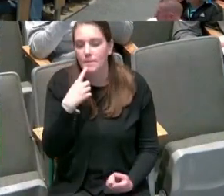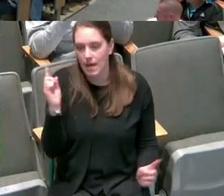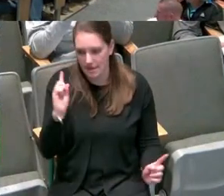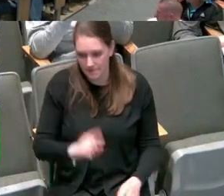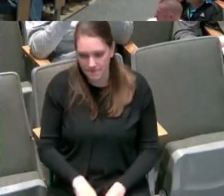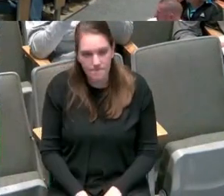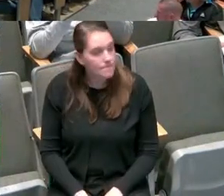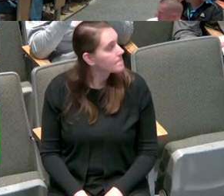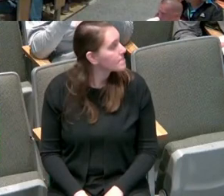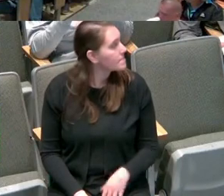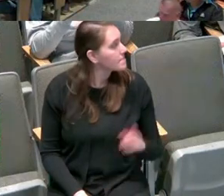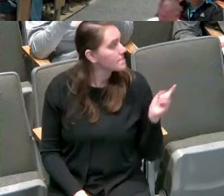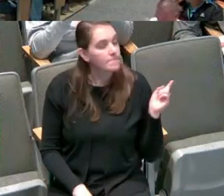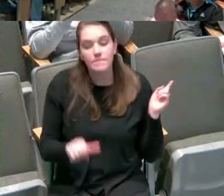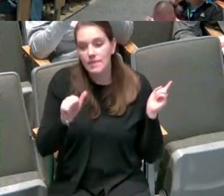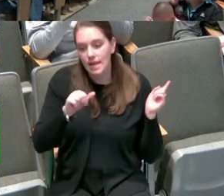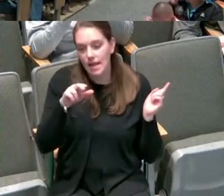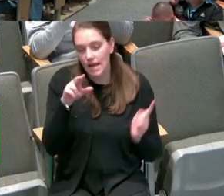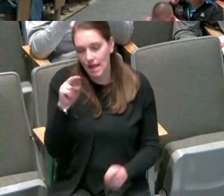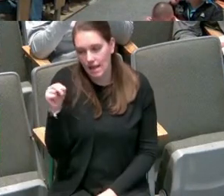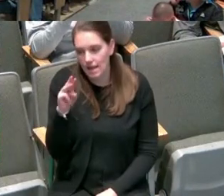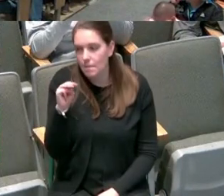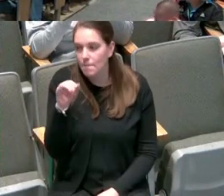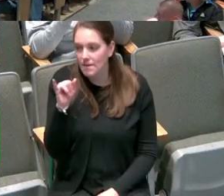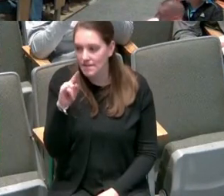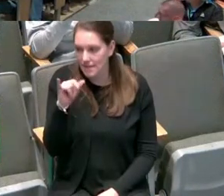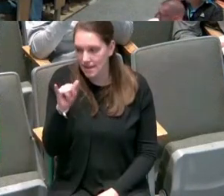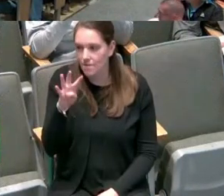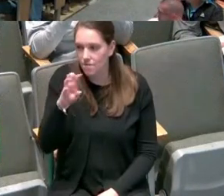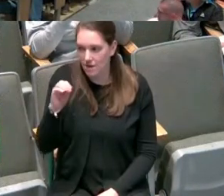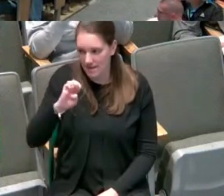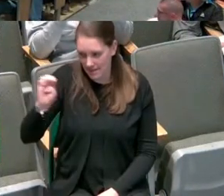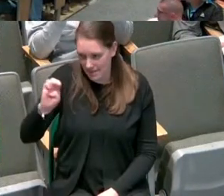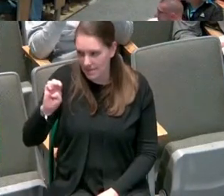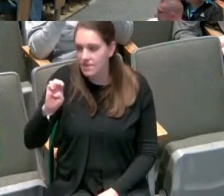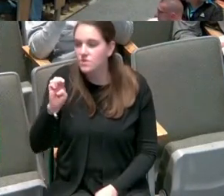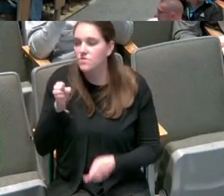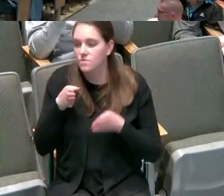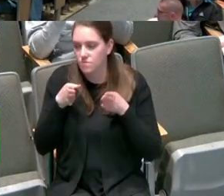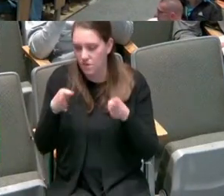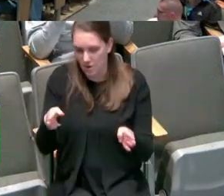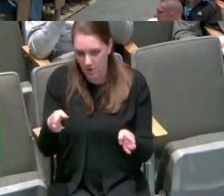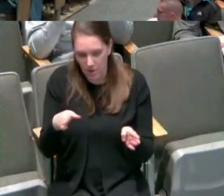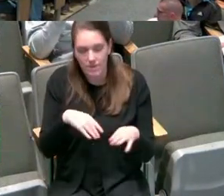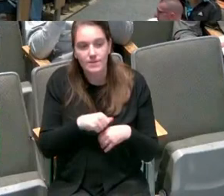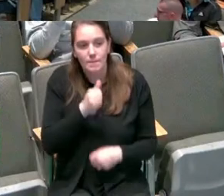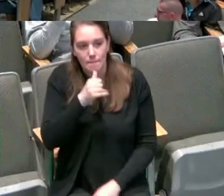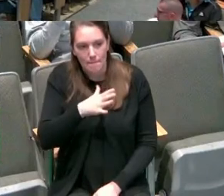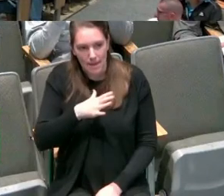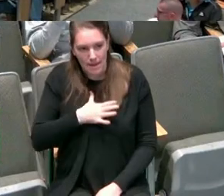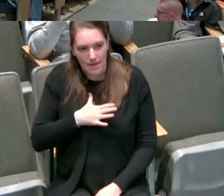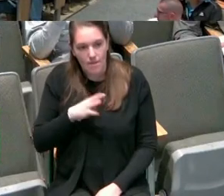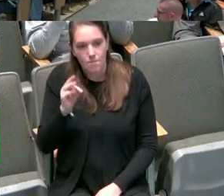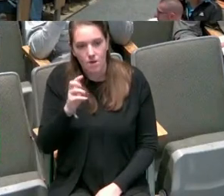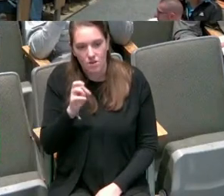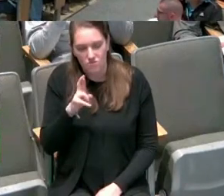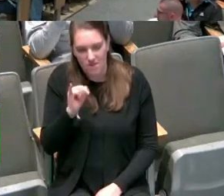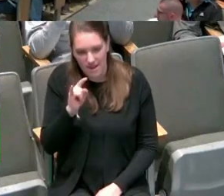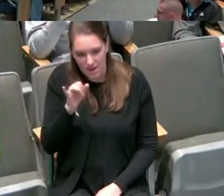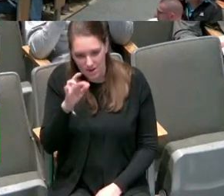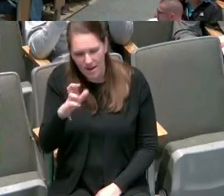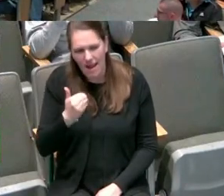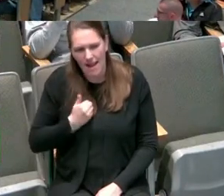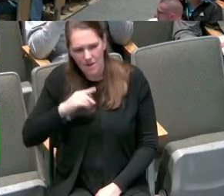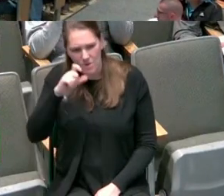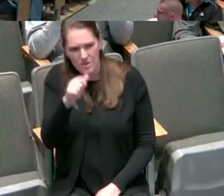we go there you go um and matina 40 Eastview Road Madam moderator I just um had a question I didn't know when